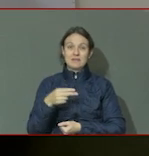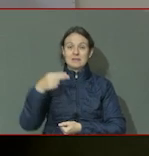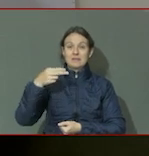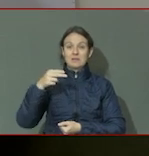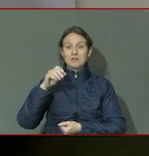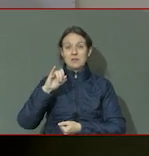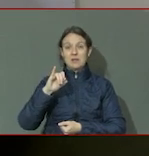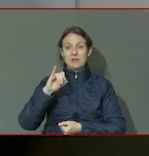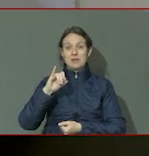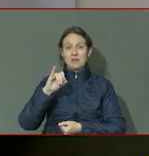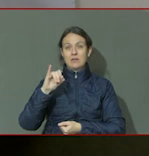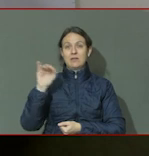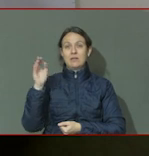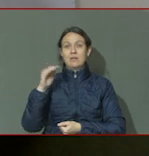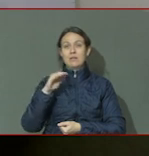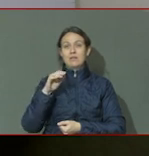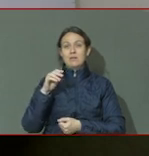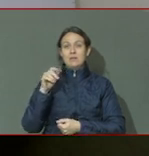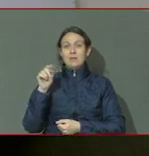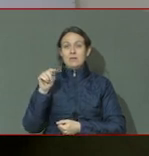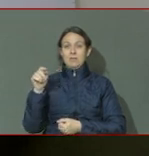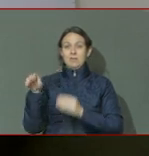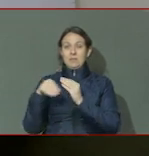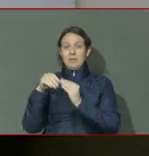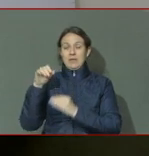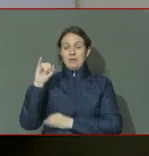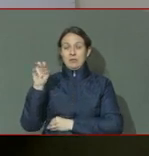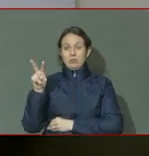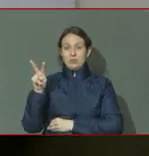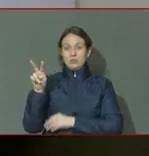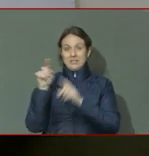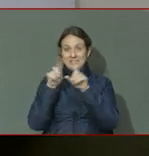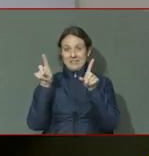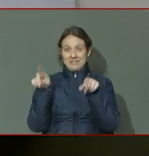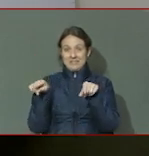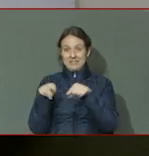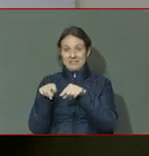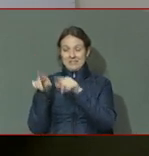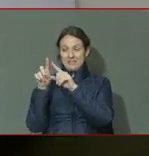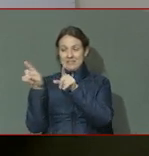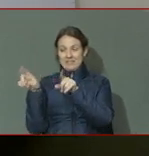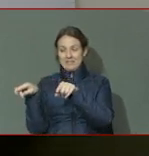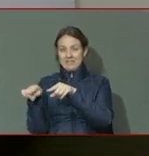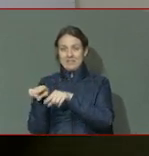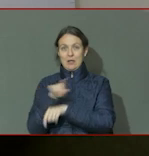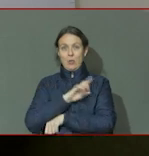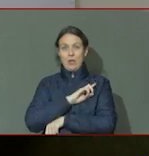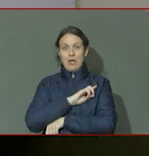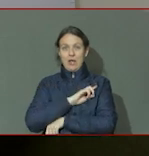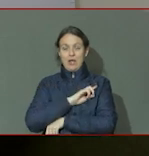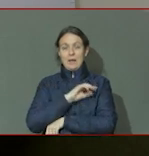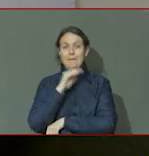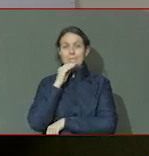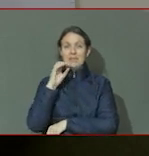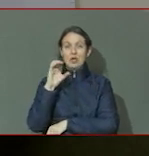HI times I2, and it must be square brackets, because the square brackets means the